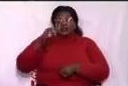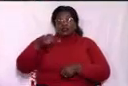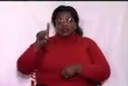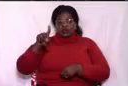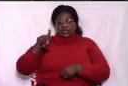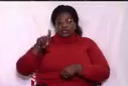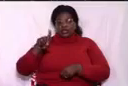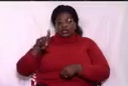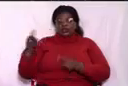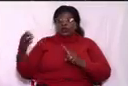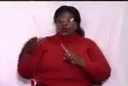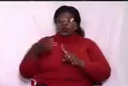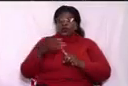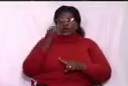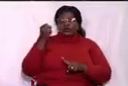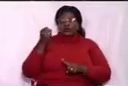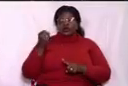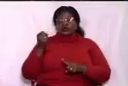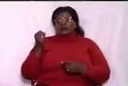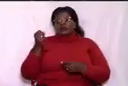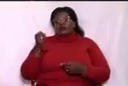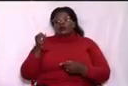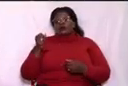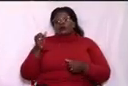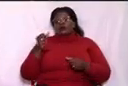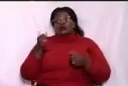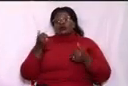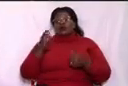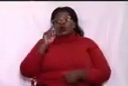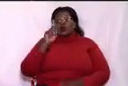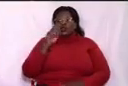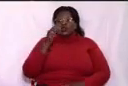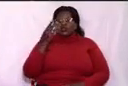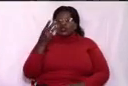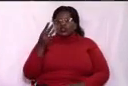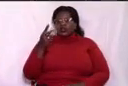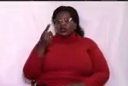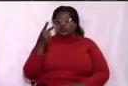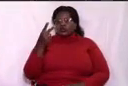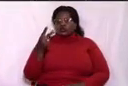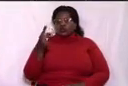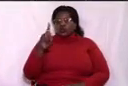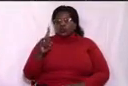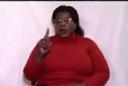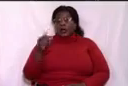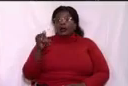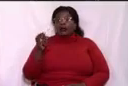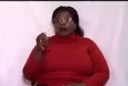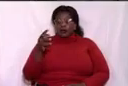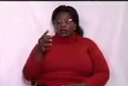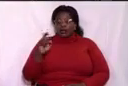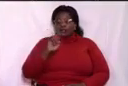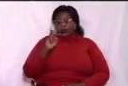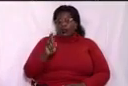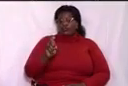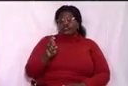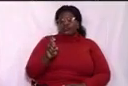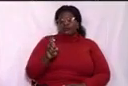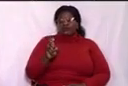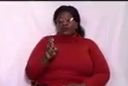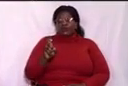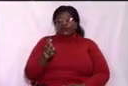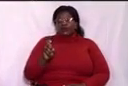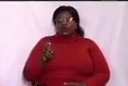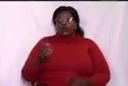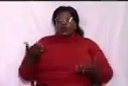prize. So here we go. It's in 3, 2, 1, and then the question is,